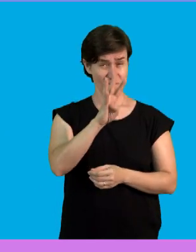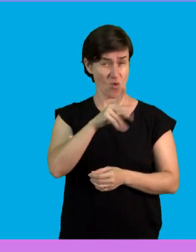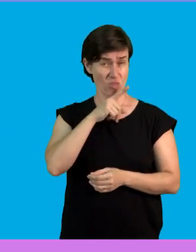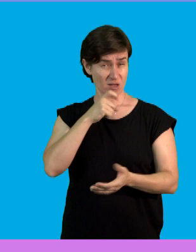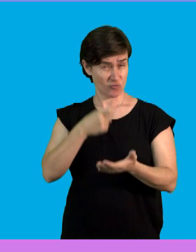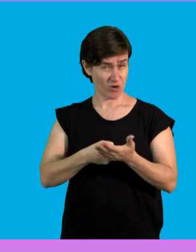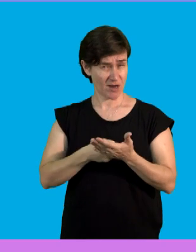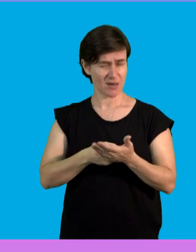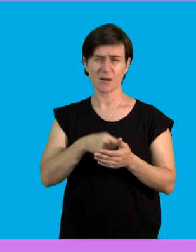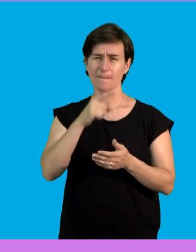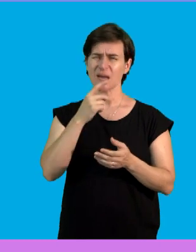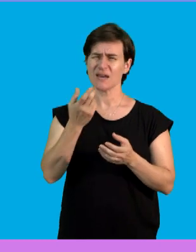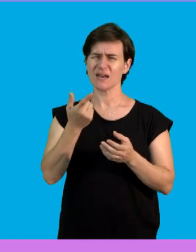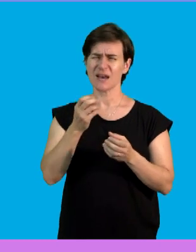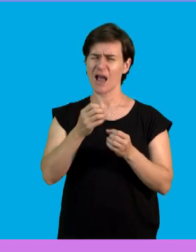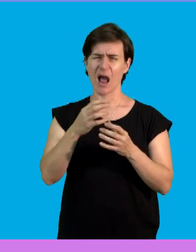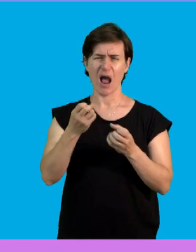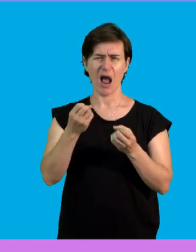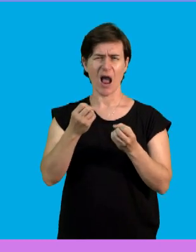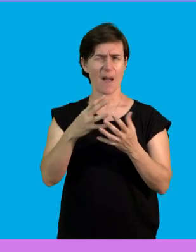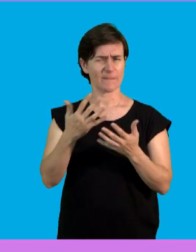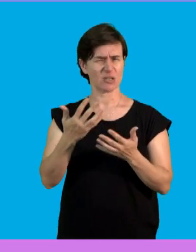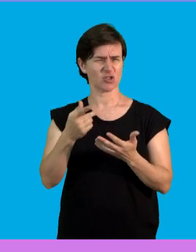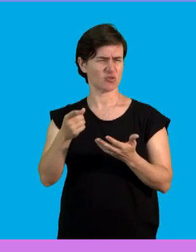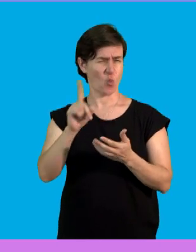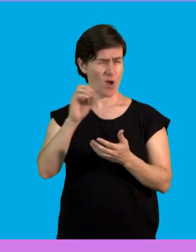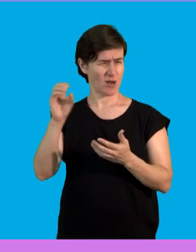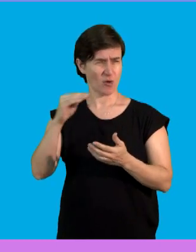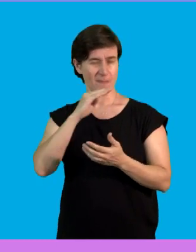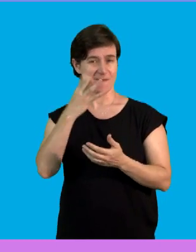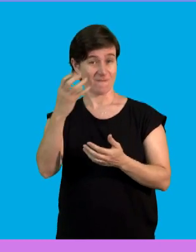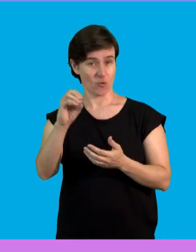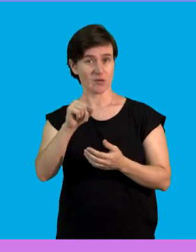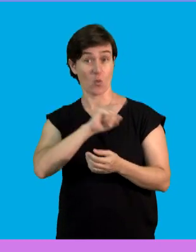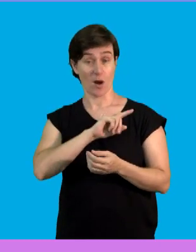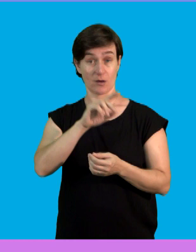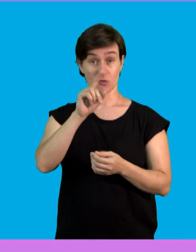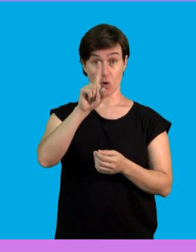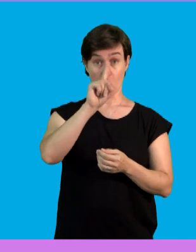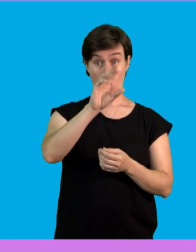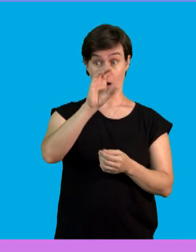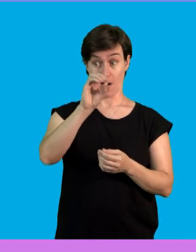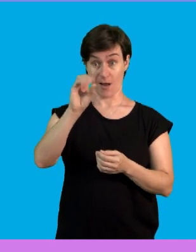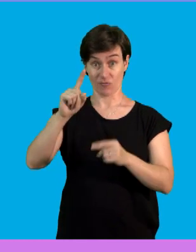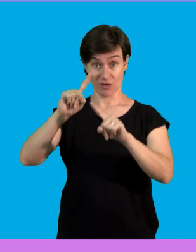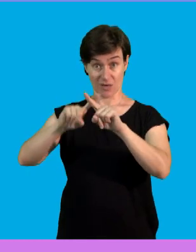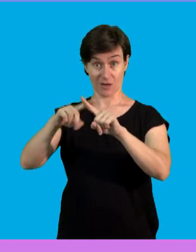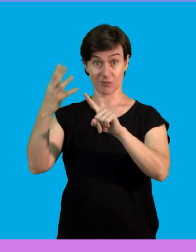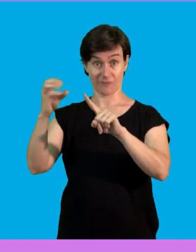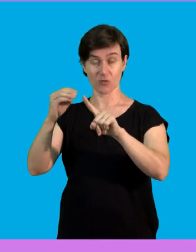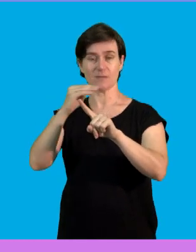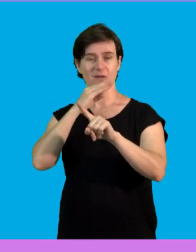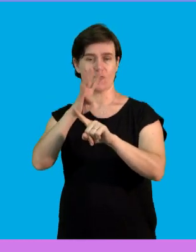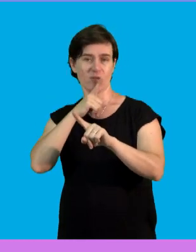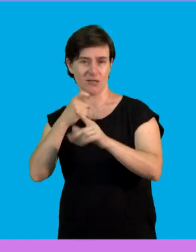many hundreds? 40 hundreds, because you divide by 100. So then it's going to be 7.70